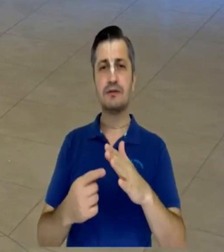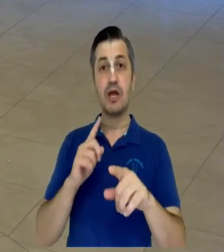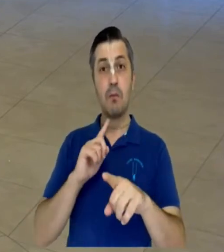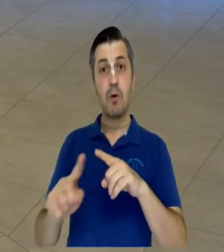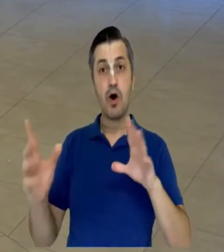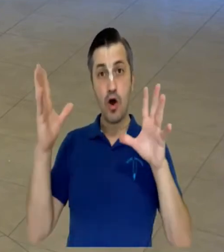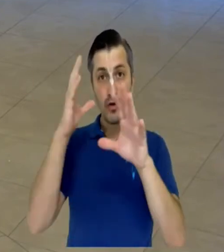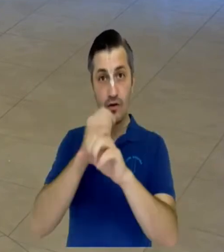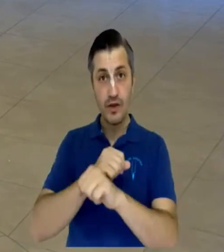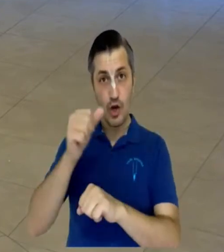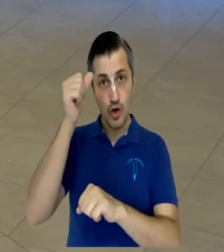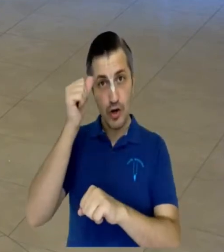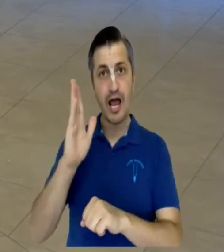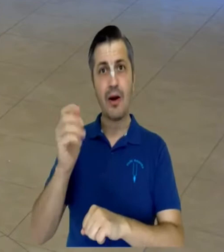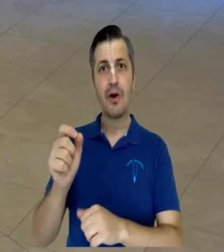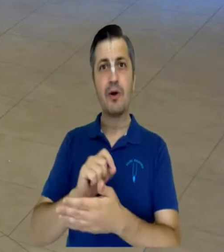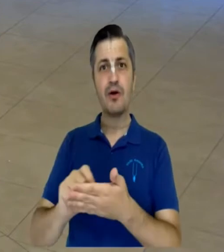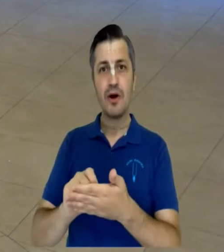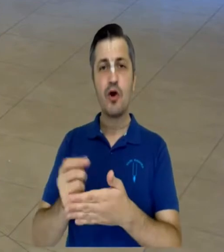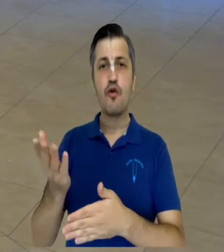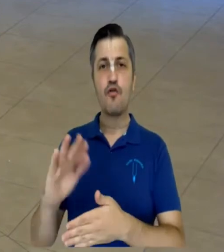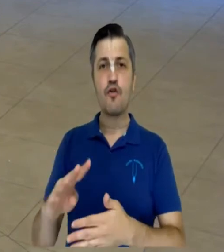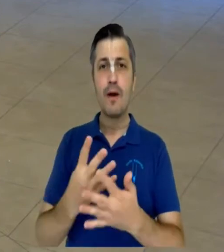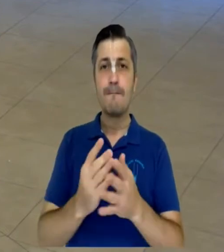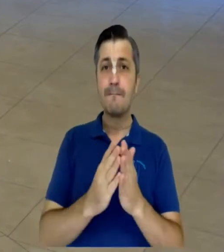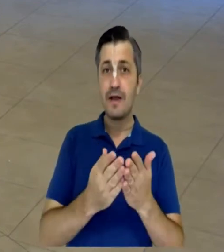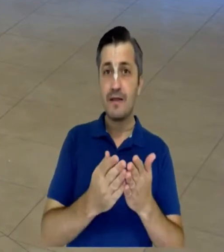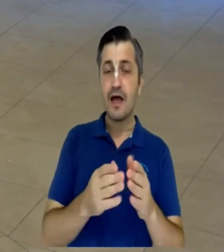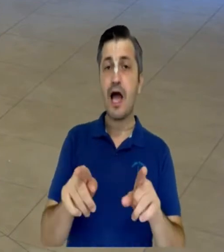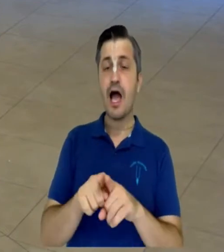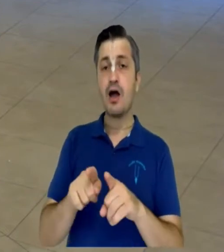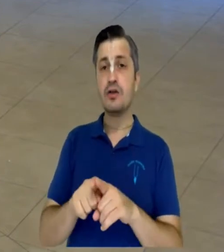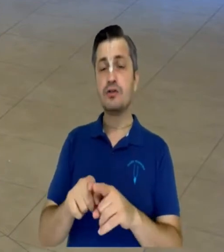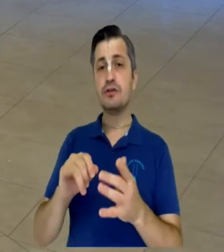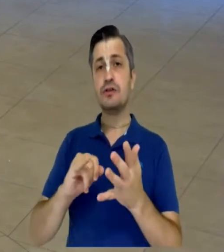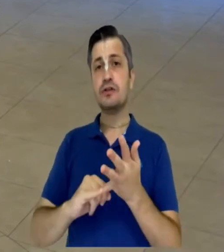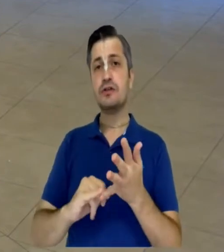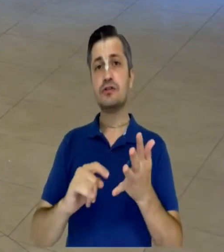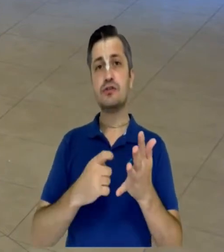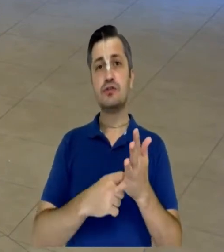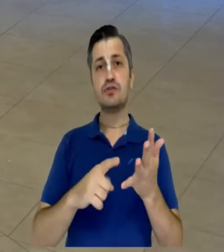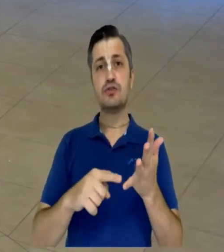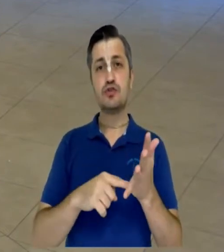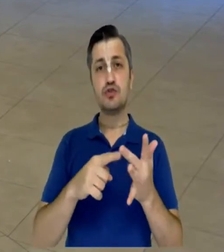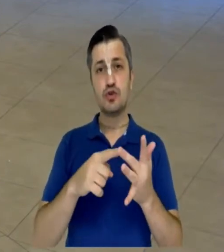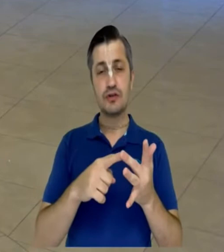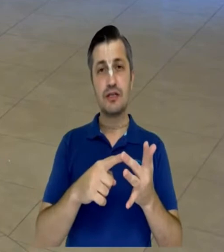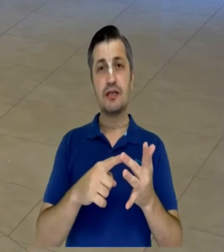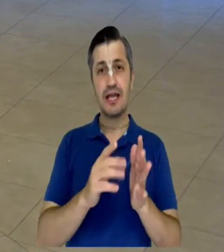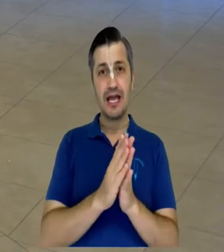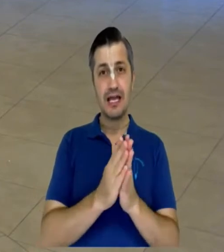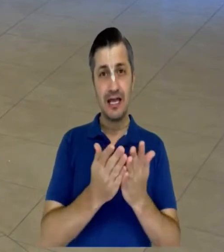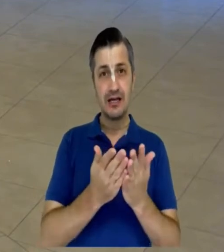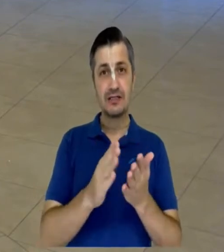Veda and also in the Shruti scriptures, which explain the Veda further. So Srila Prabhupada has given